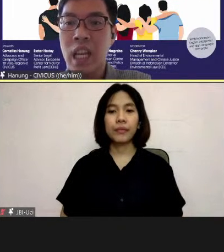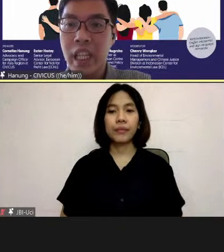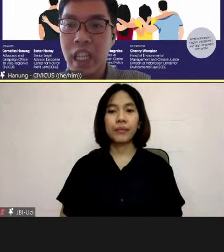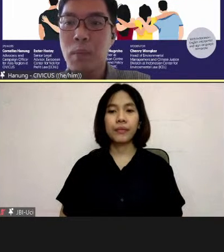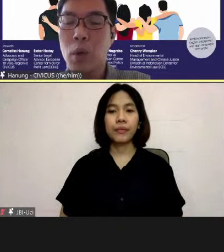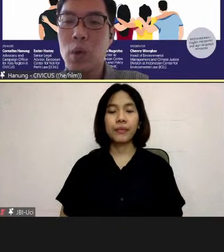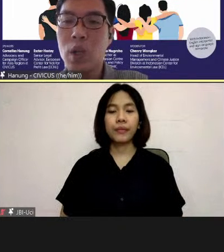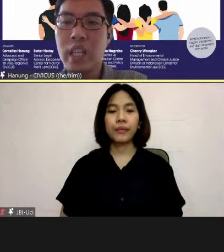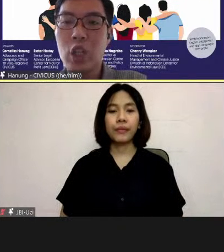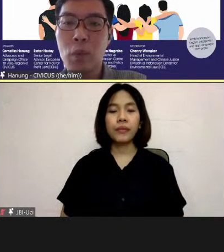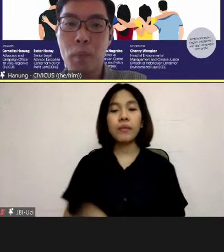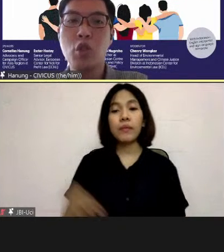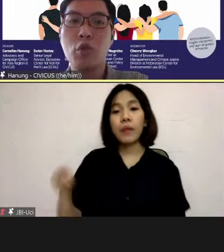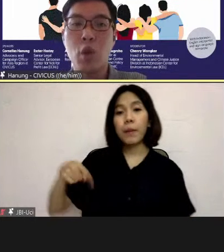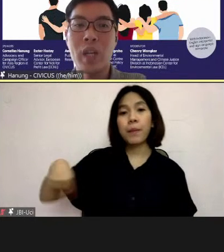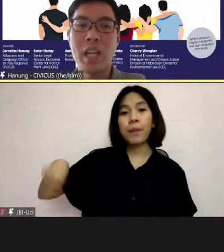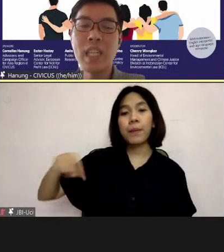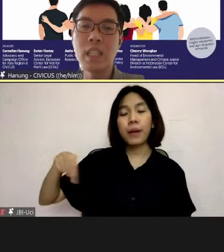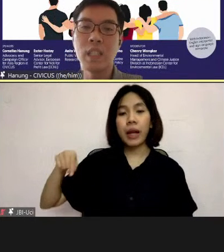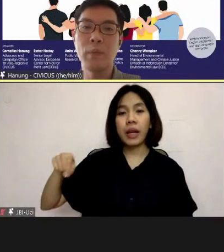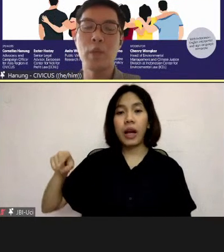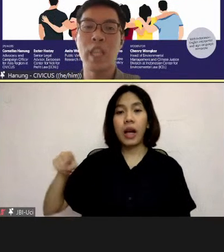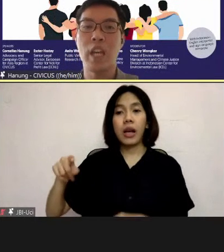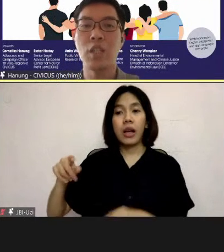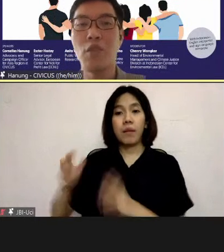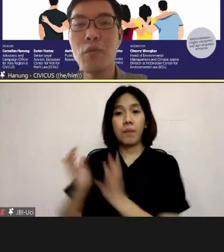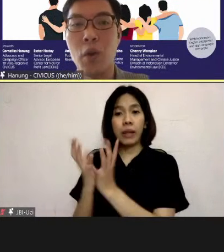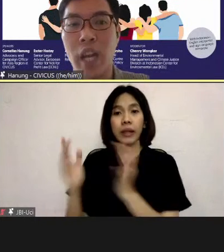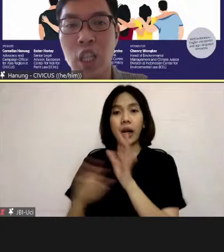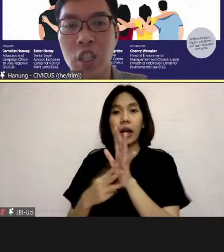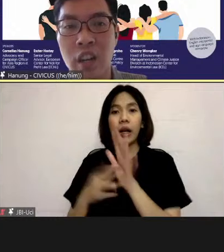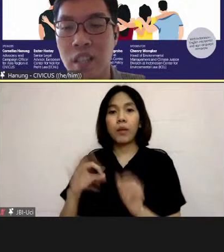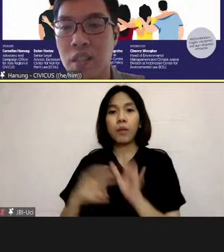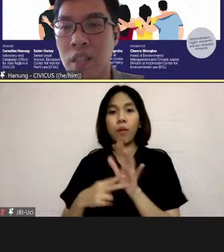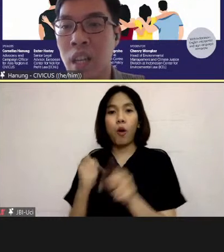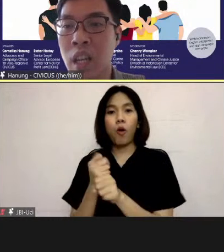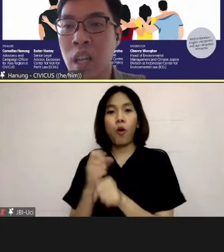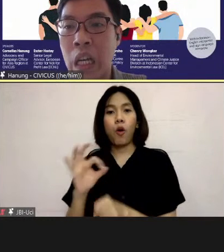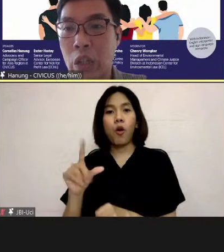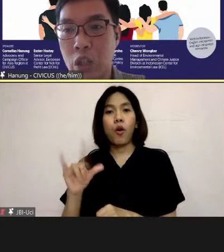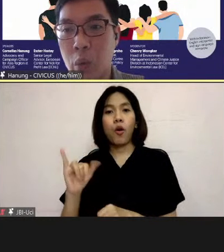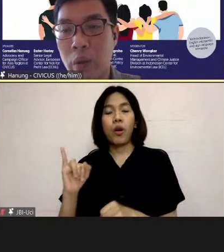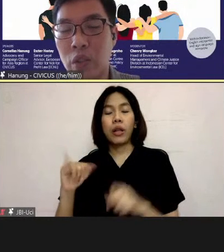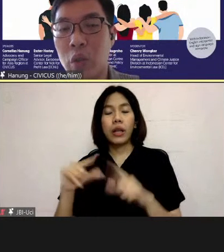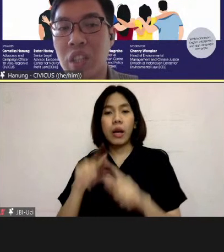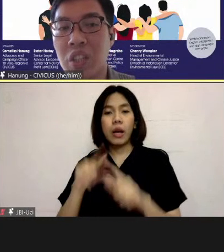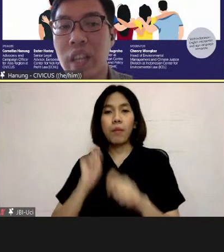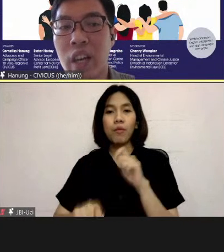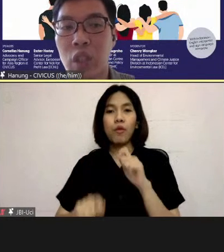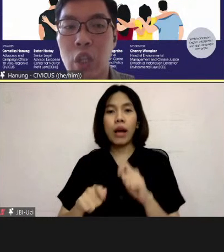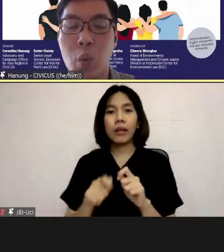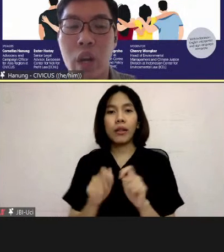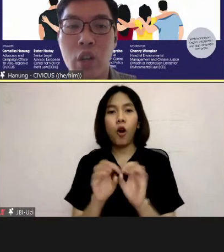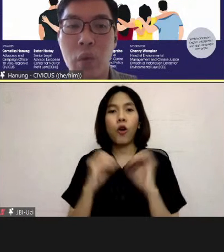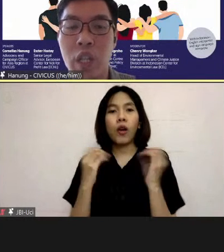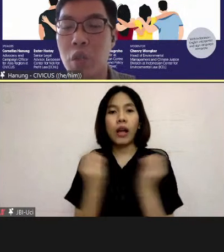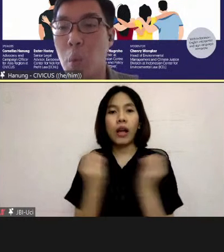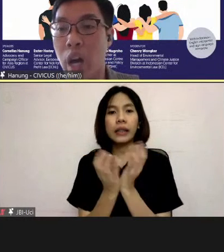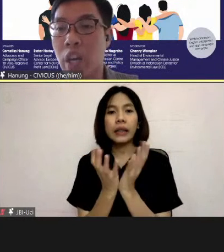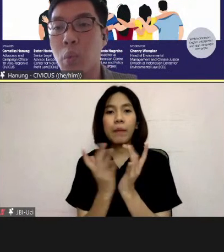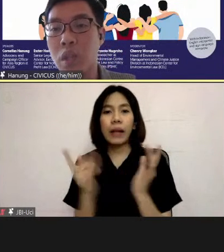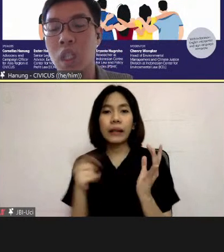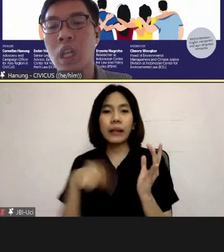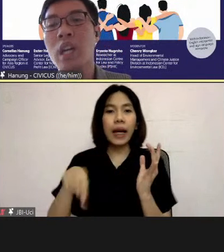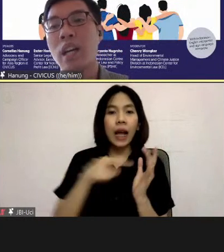organizations in Mongolia to push for a legal protection for HRDs on the ground. So this is actually one of the